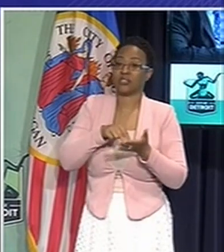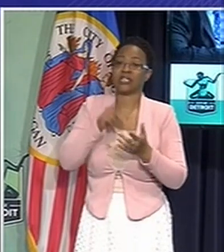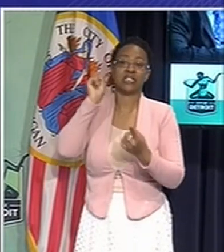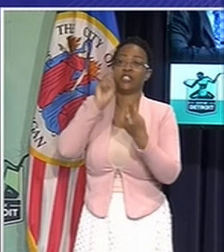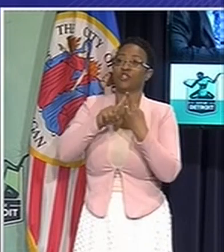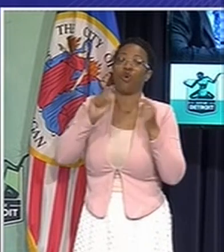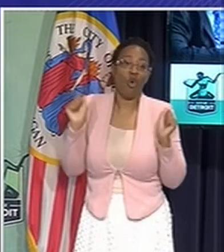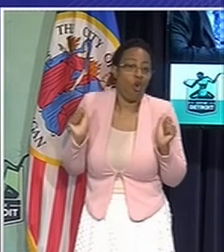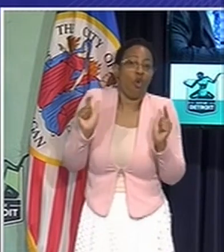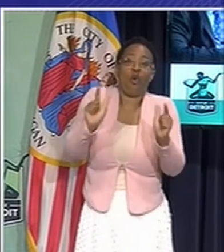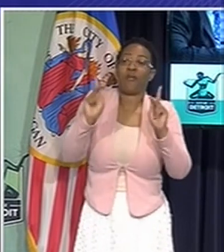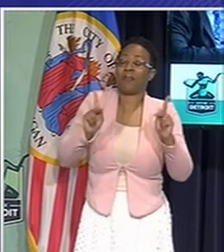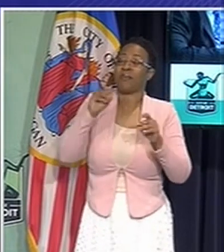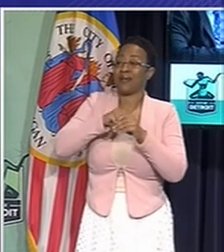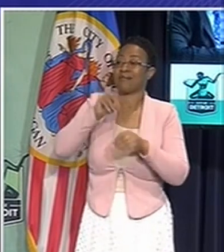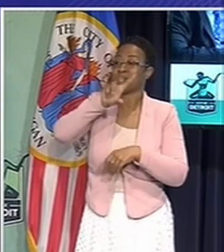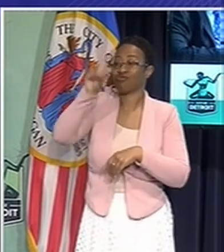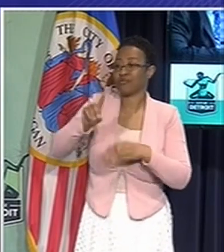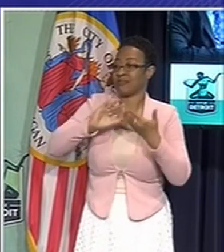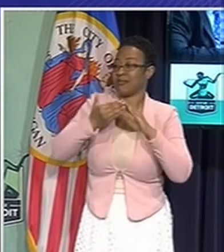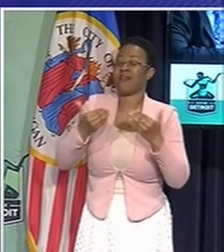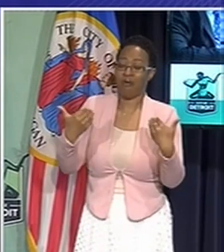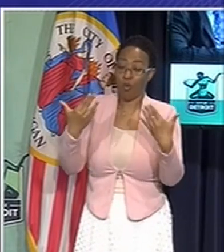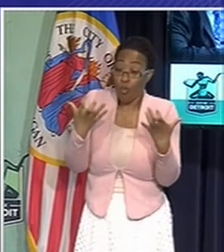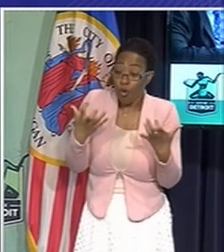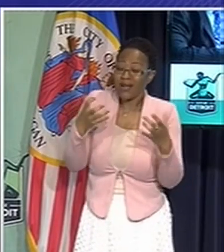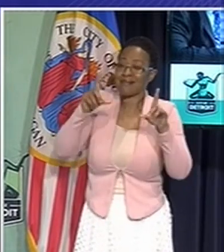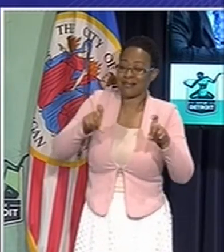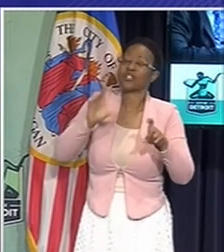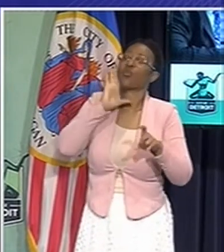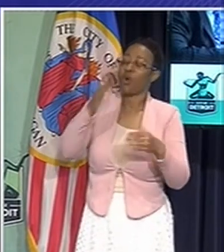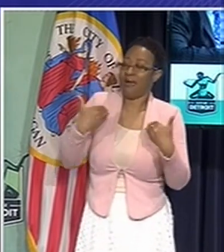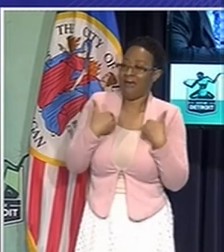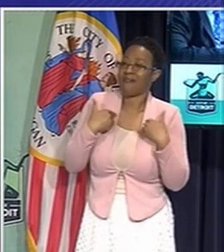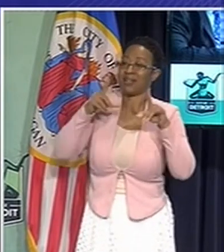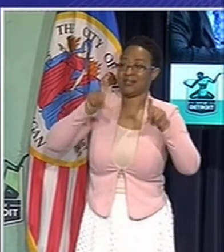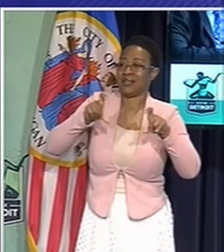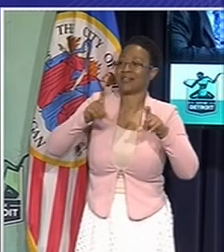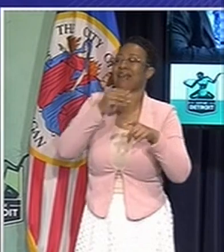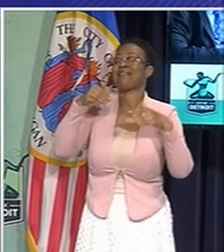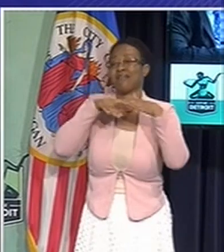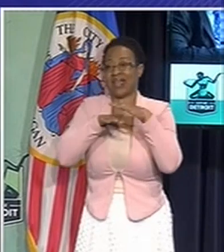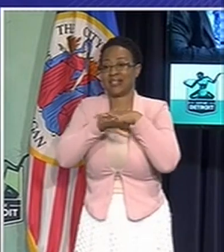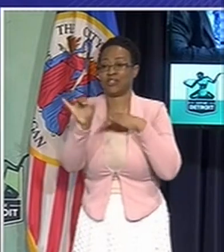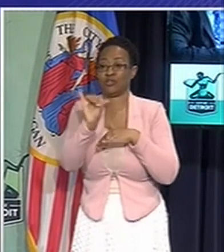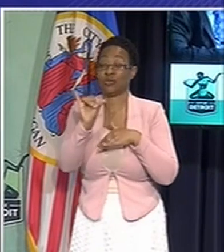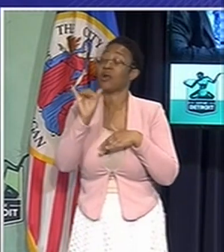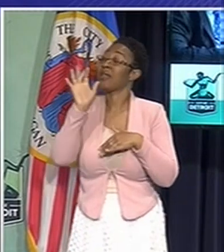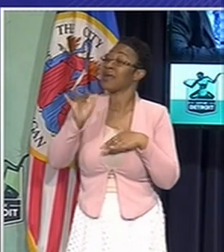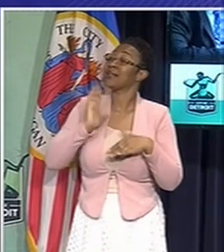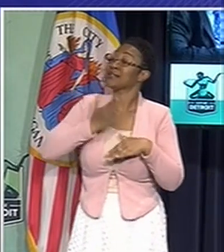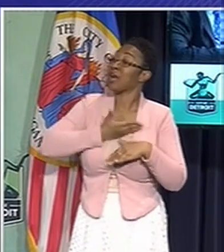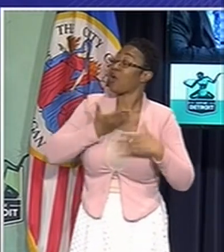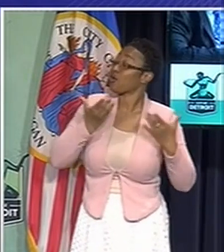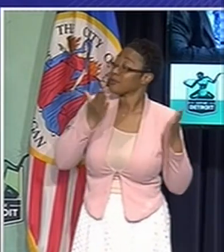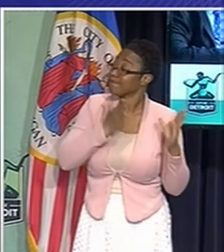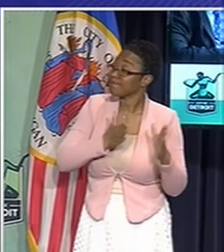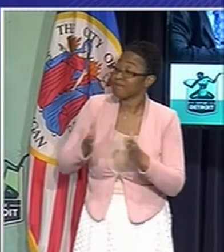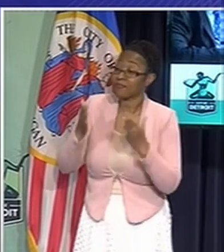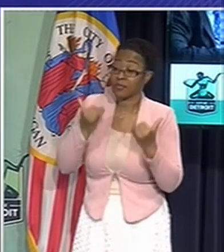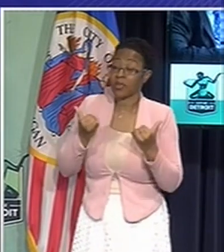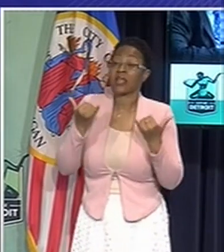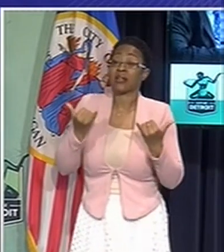wants a COVID-19 test will be able to access one. So that's what we're doing today. And with